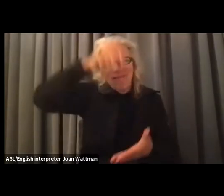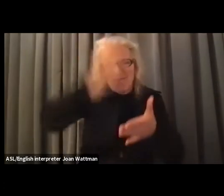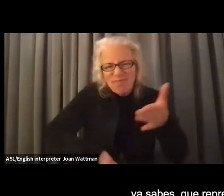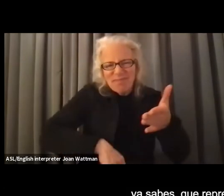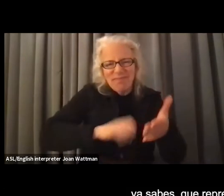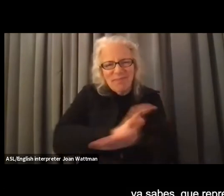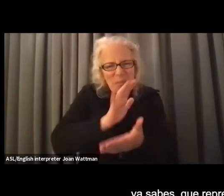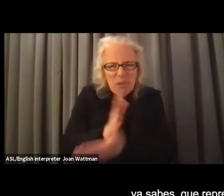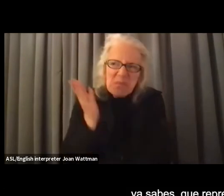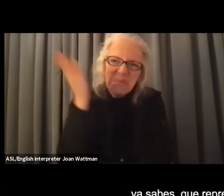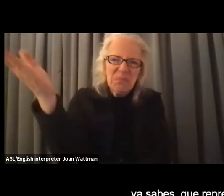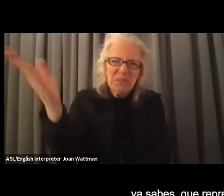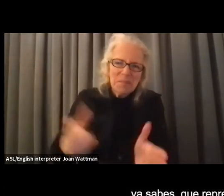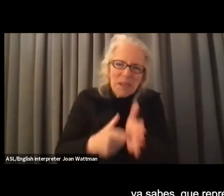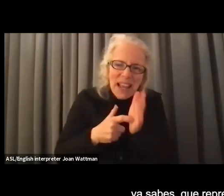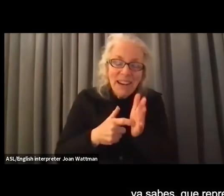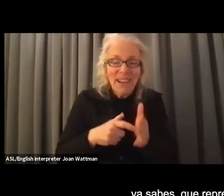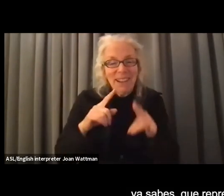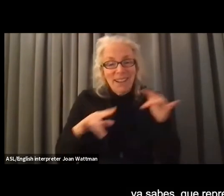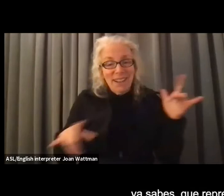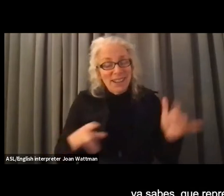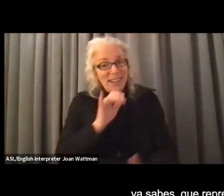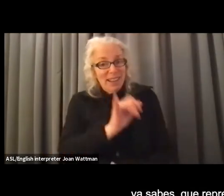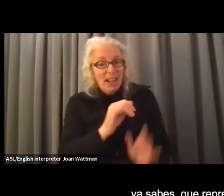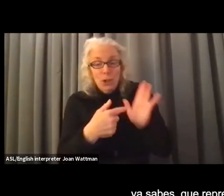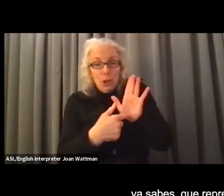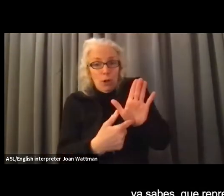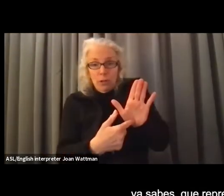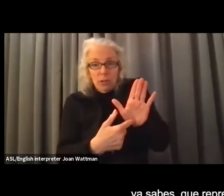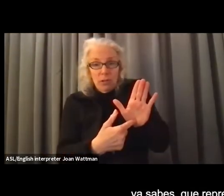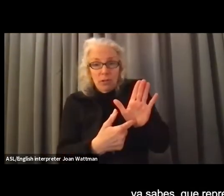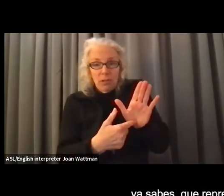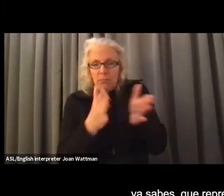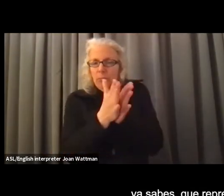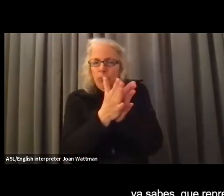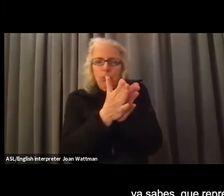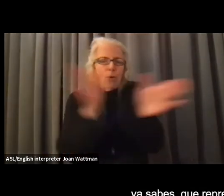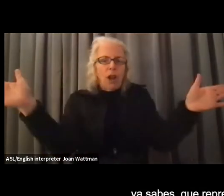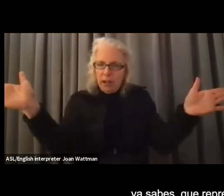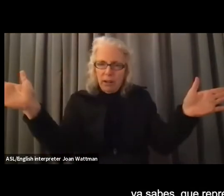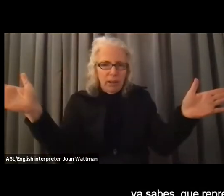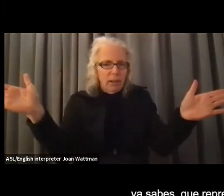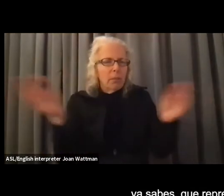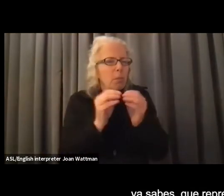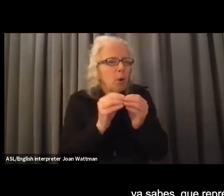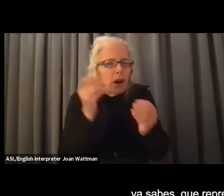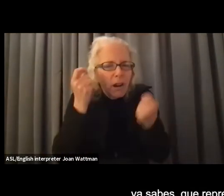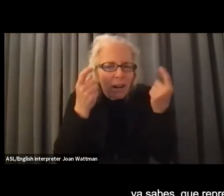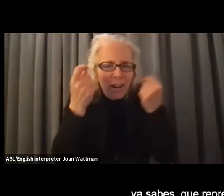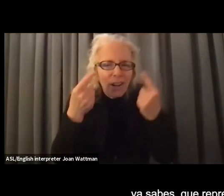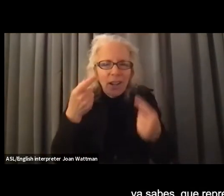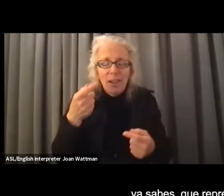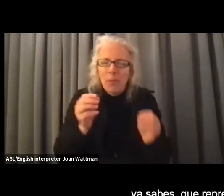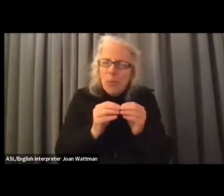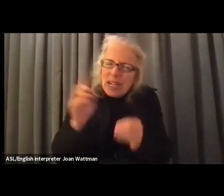manifestos, that represent a very broad, humane, and radically